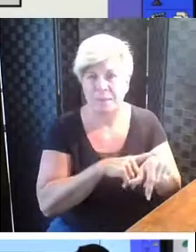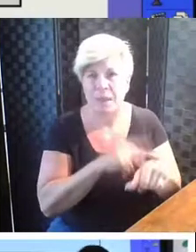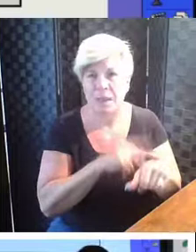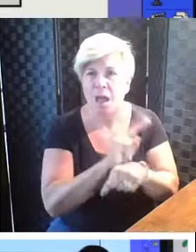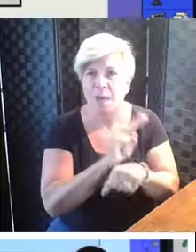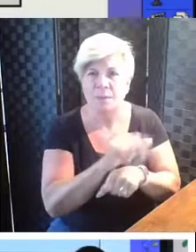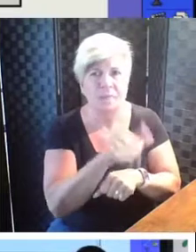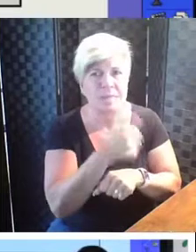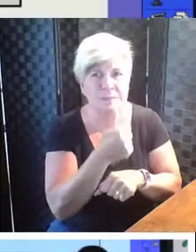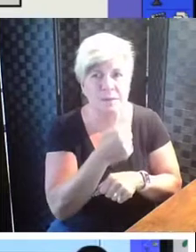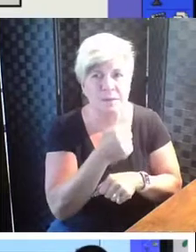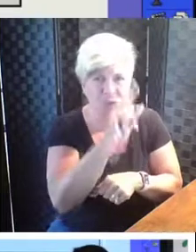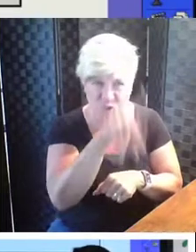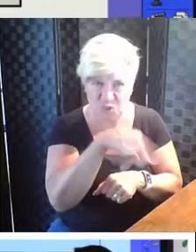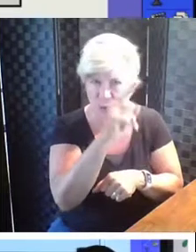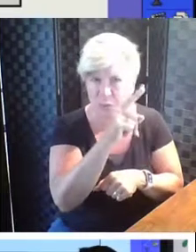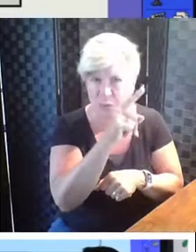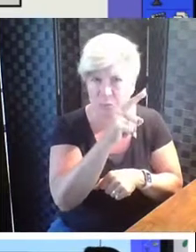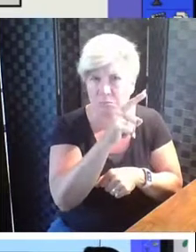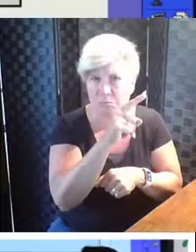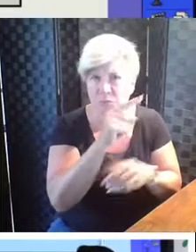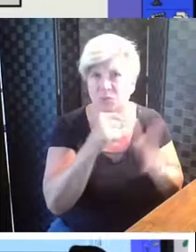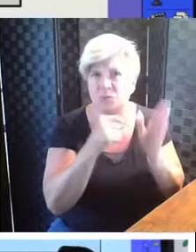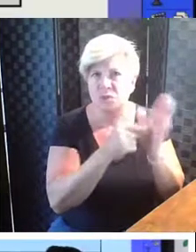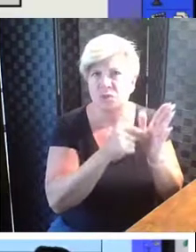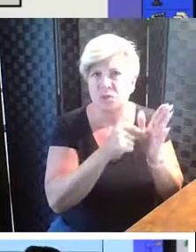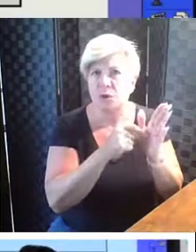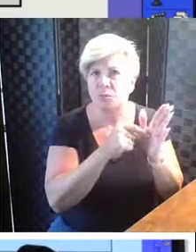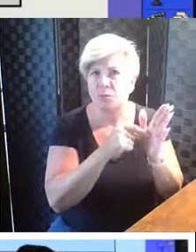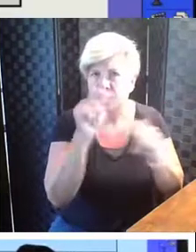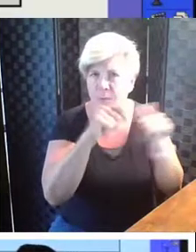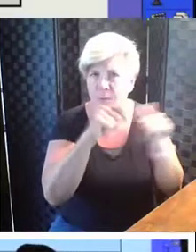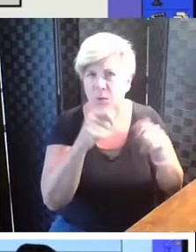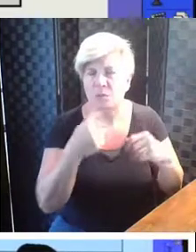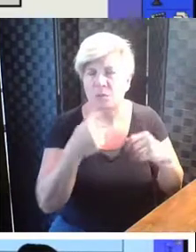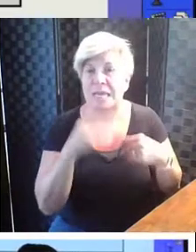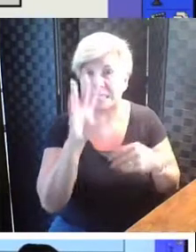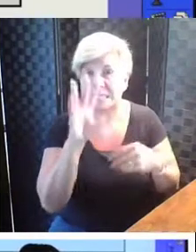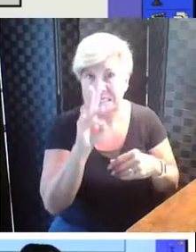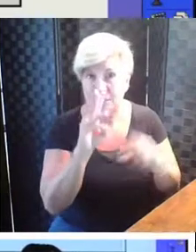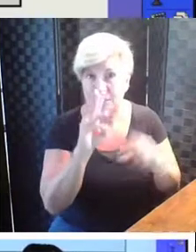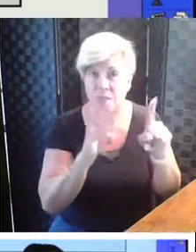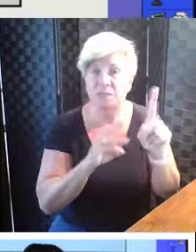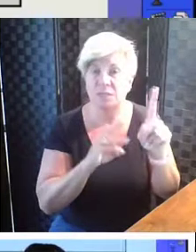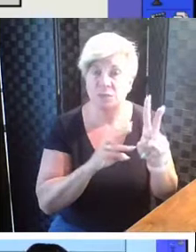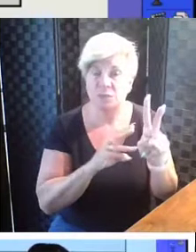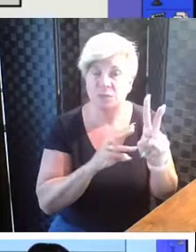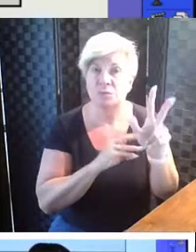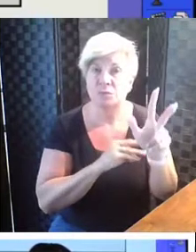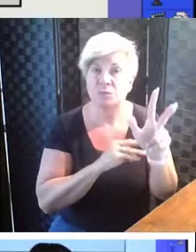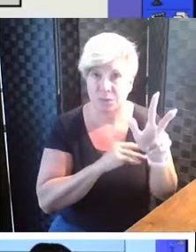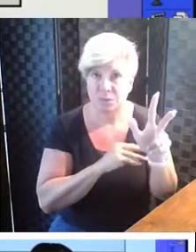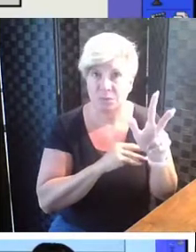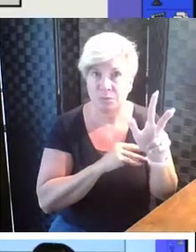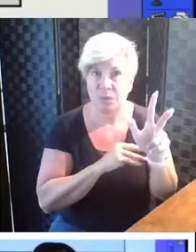use another symbol. I'm going to draw a circle to represent her bows. So we know she has 6.